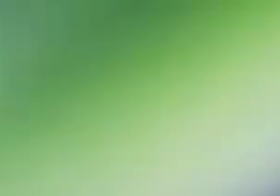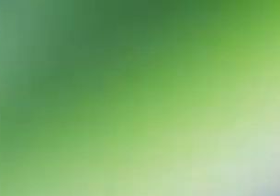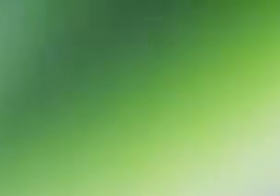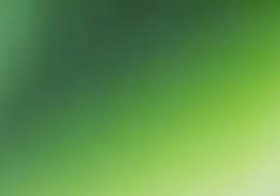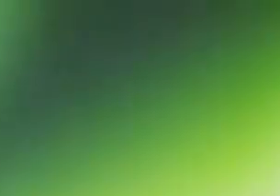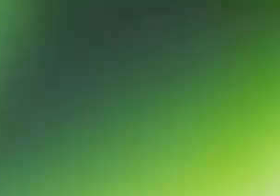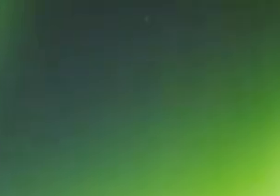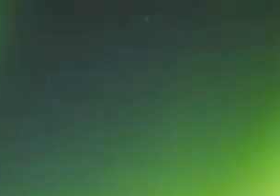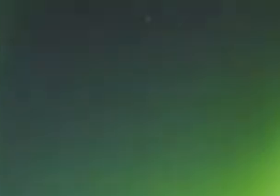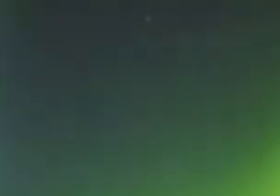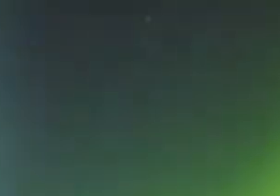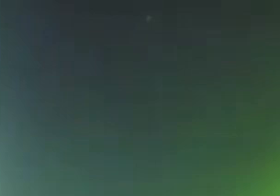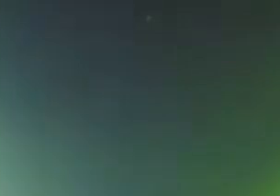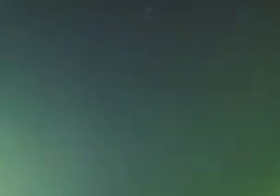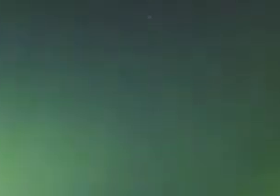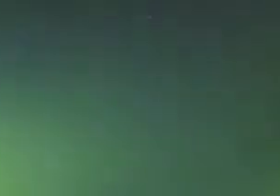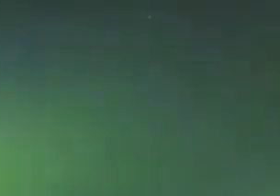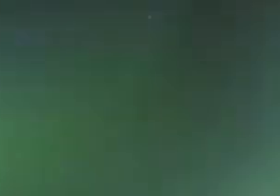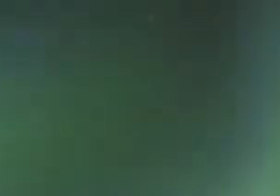me see.